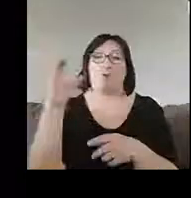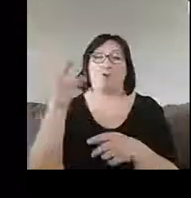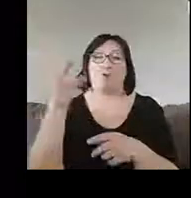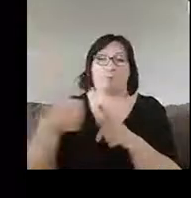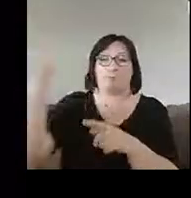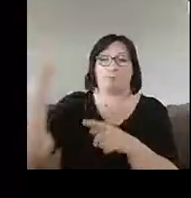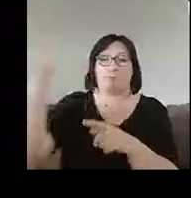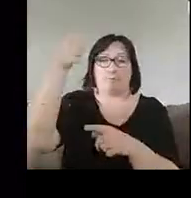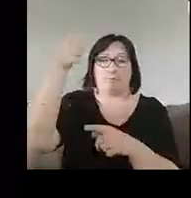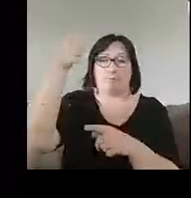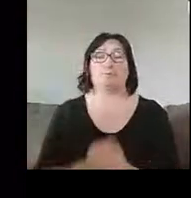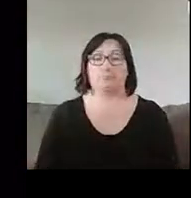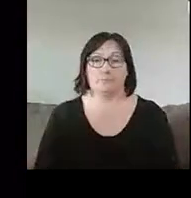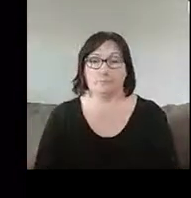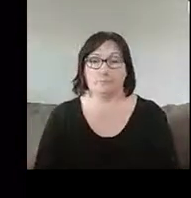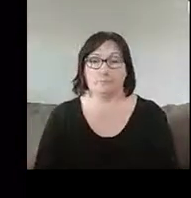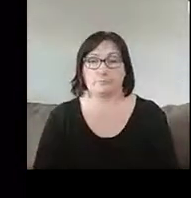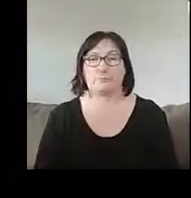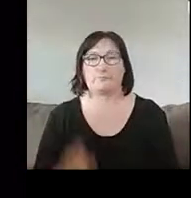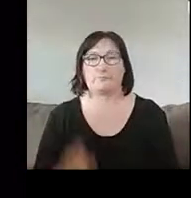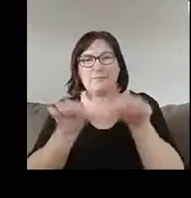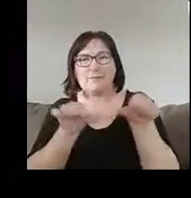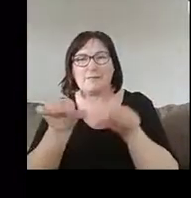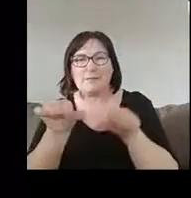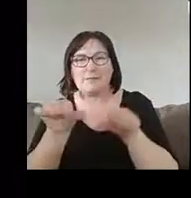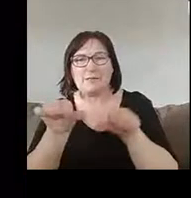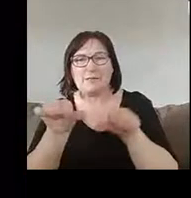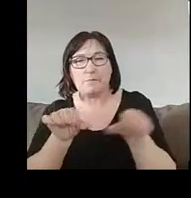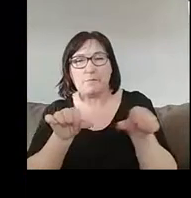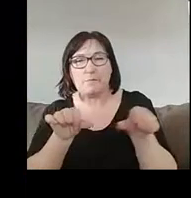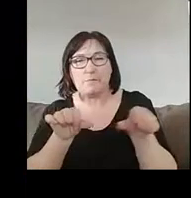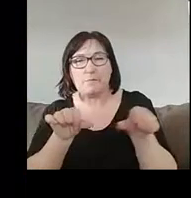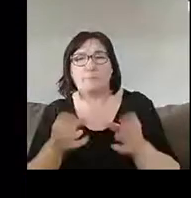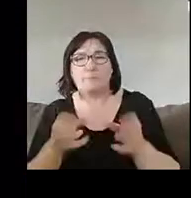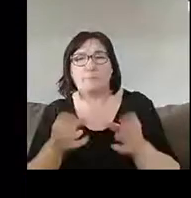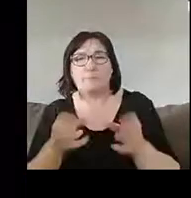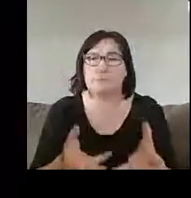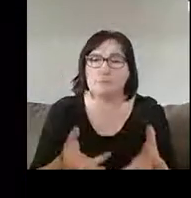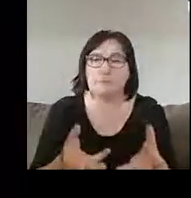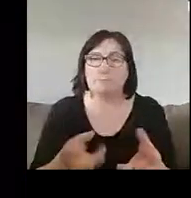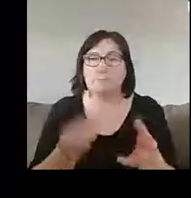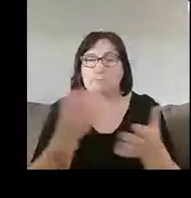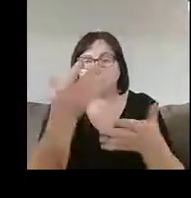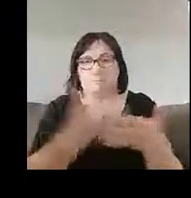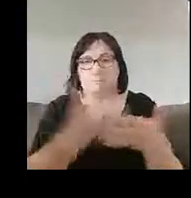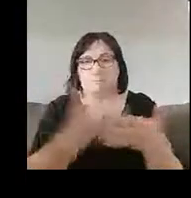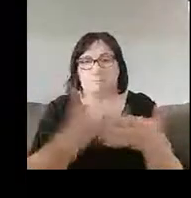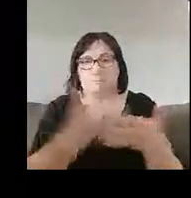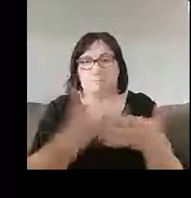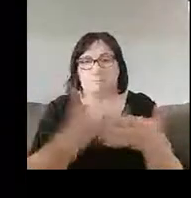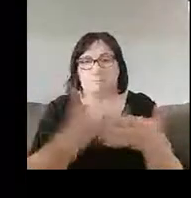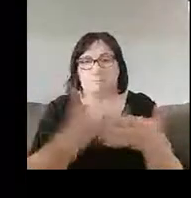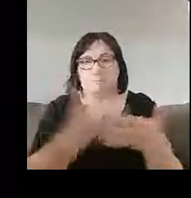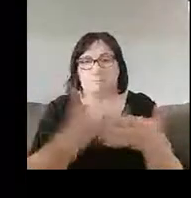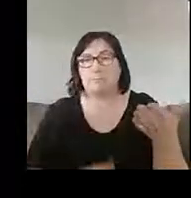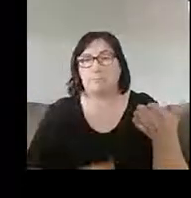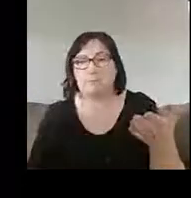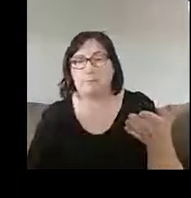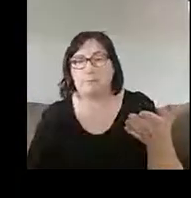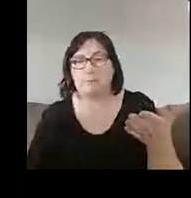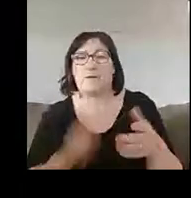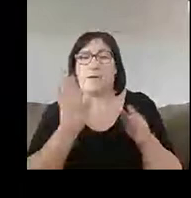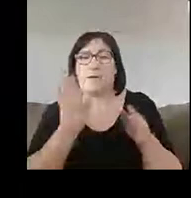Assessments, you know, usually when we submit these returns, we always, when we're in the rural areas, people will always ask us, they're